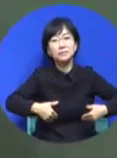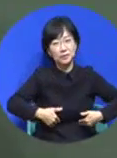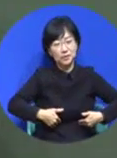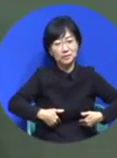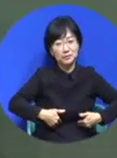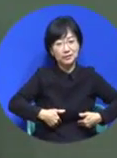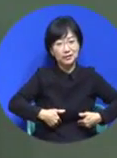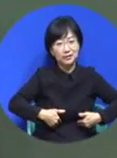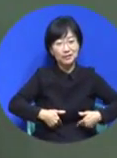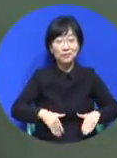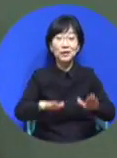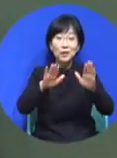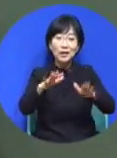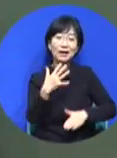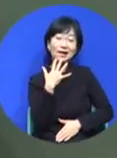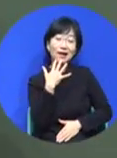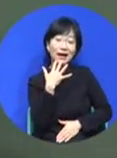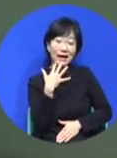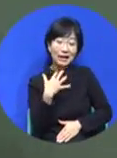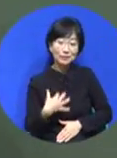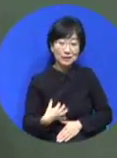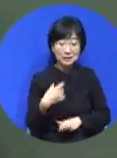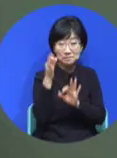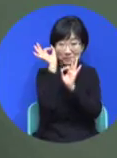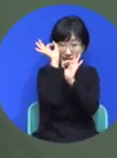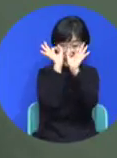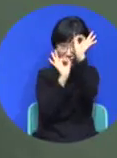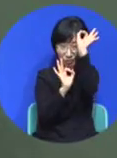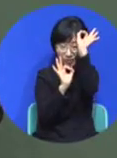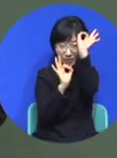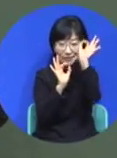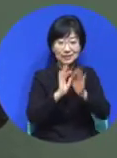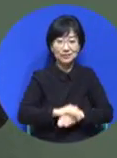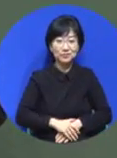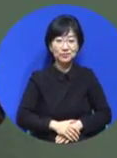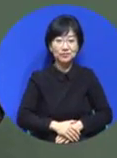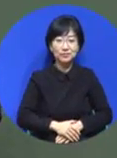have spiritual eyes. Now let's look at the mistake of Abraham.